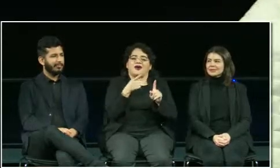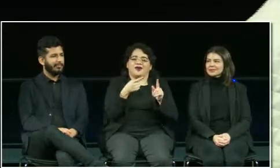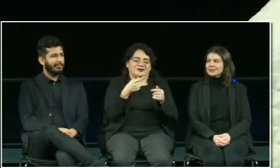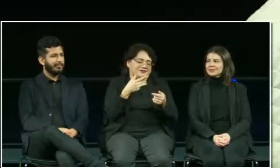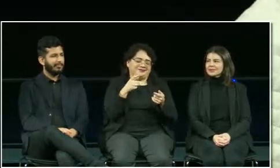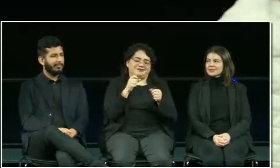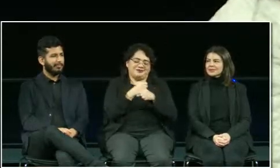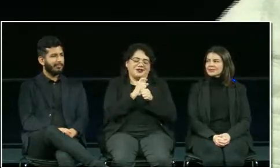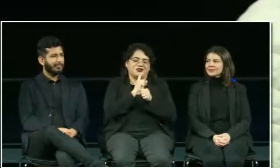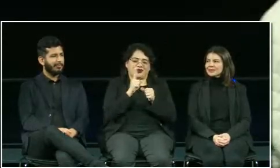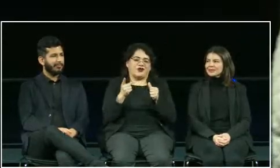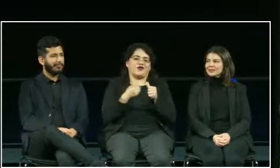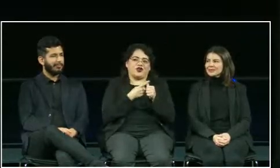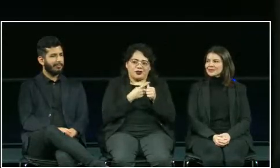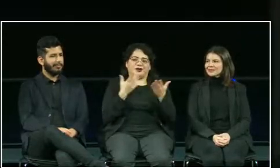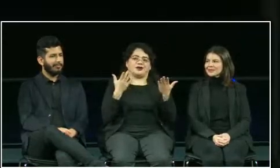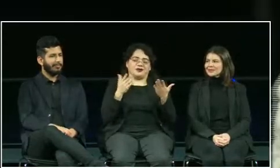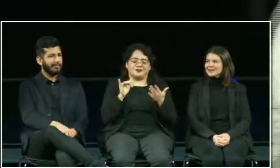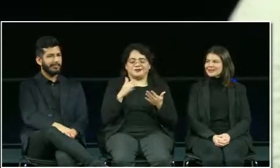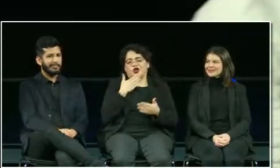Doing our COVID tests, good luck. Yes. Good luck.